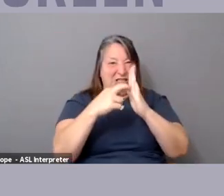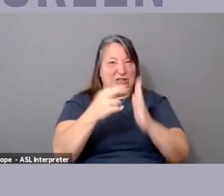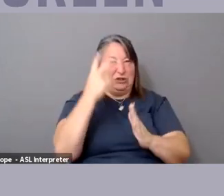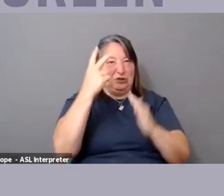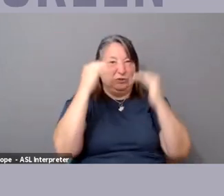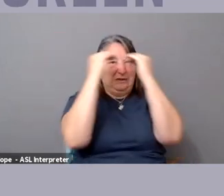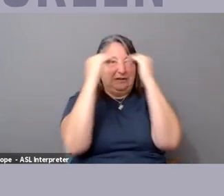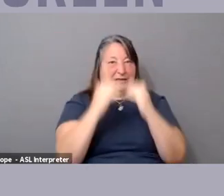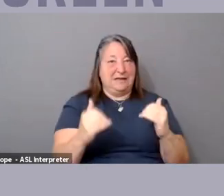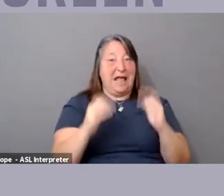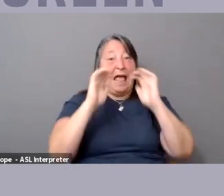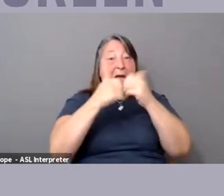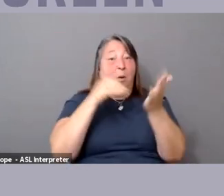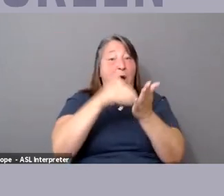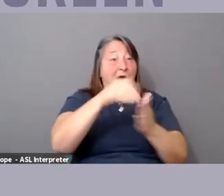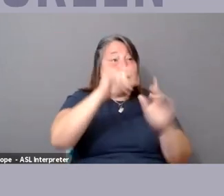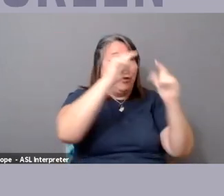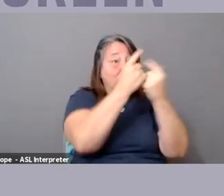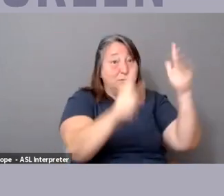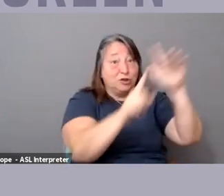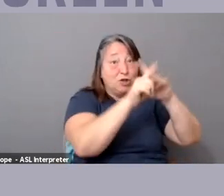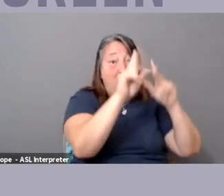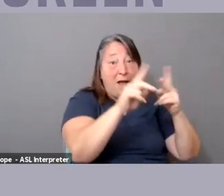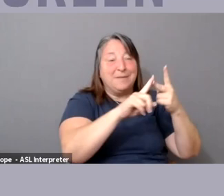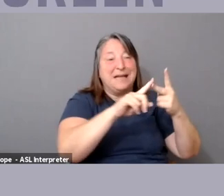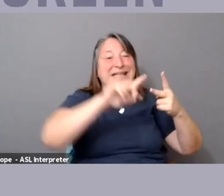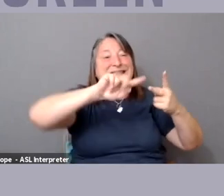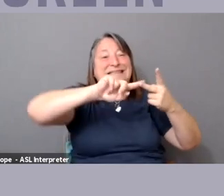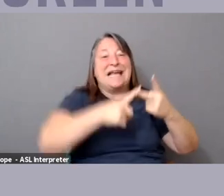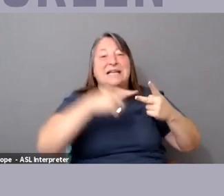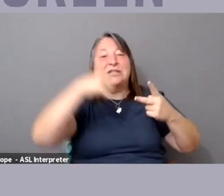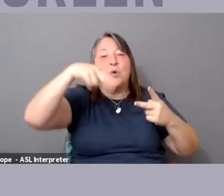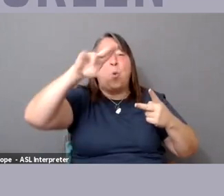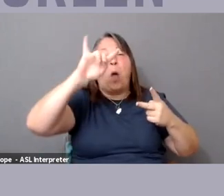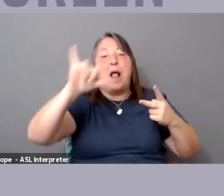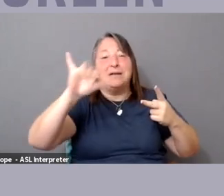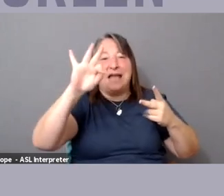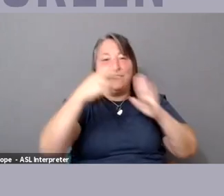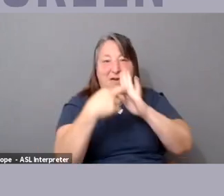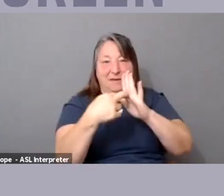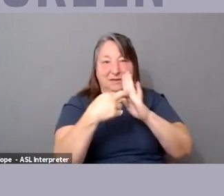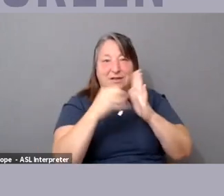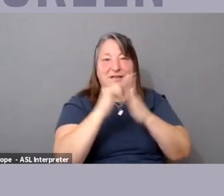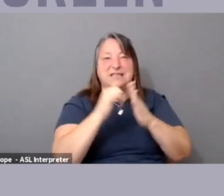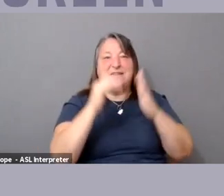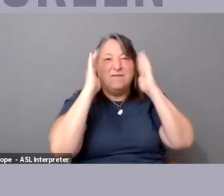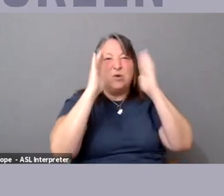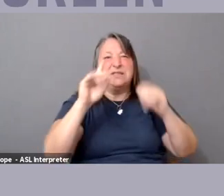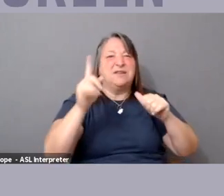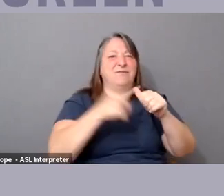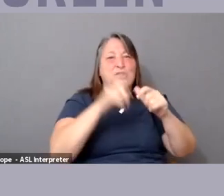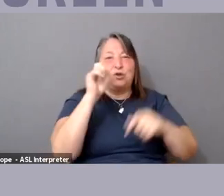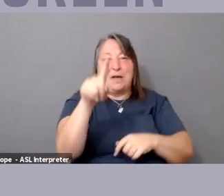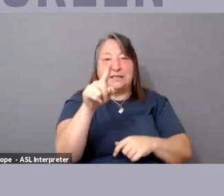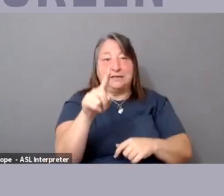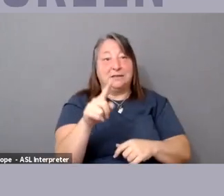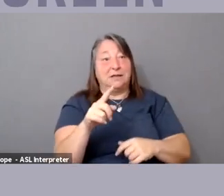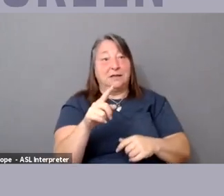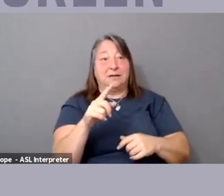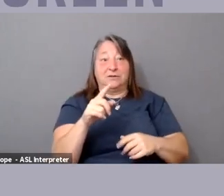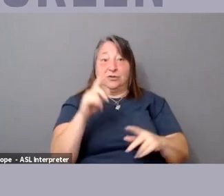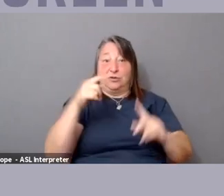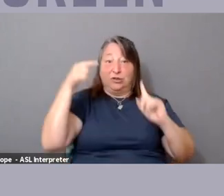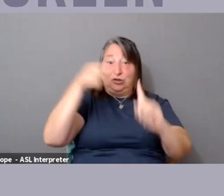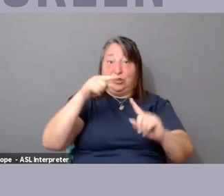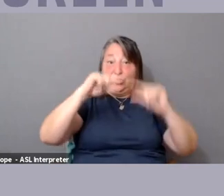often a group is showing up, and the second is the quality of representation. So this really focuses on that first question. Does the presence of certain